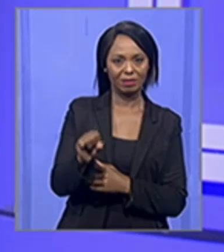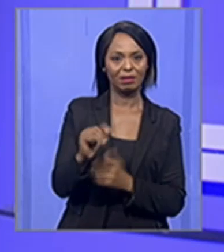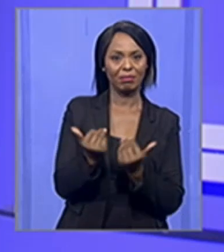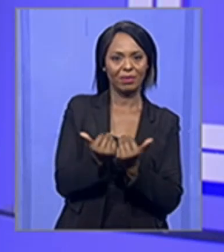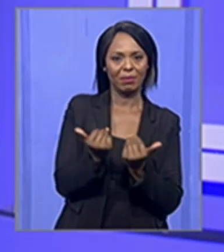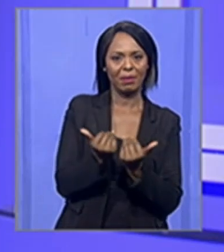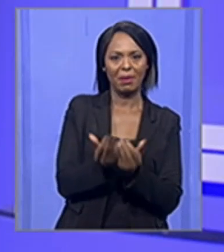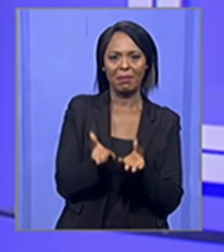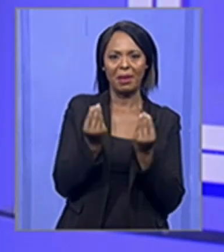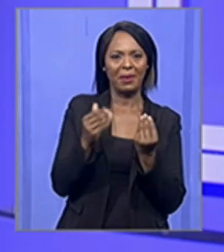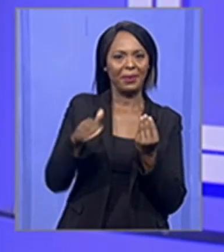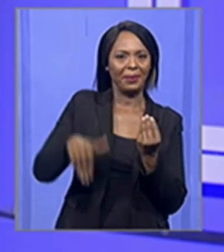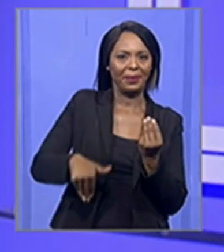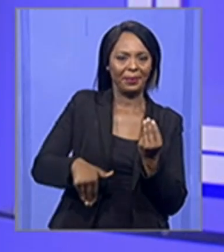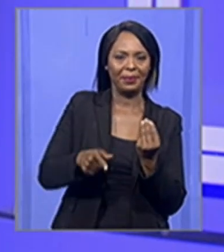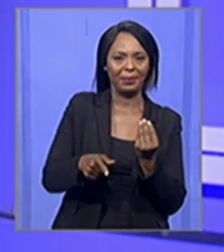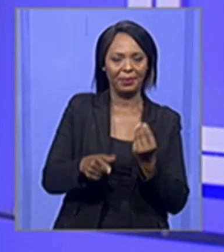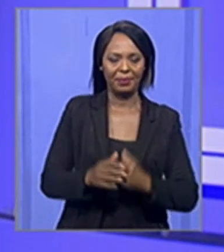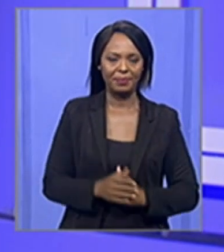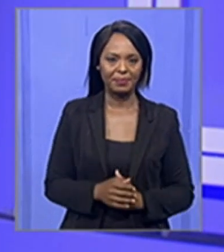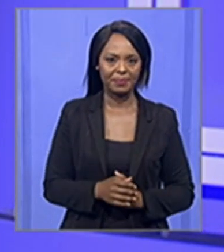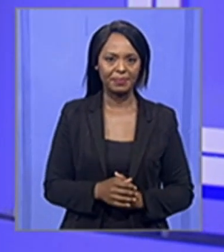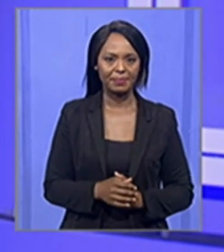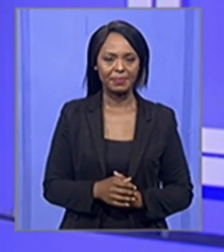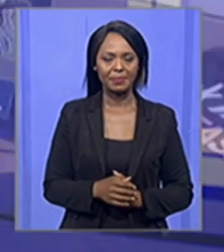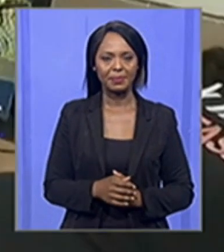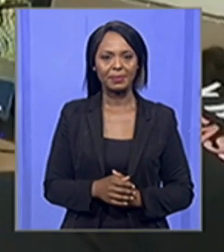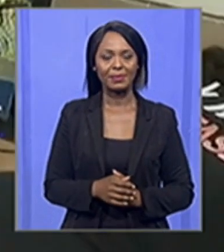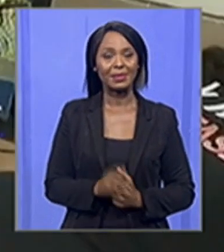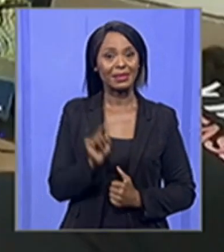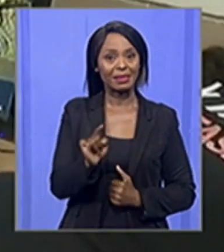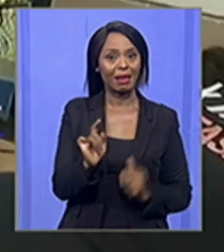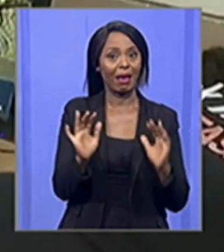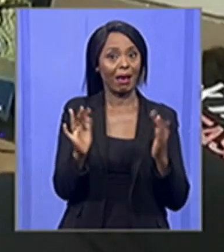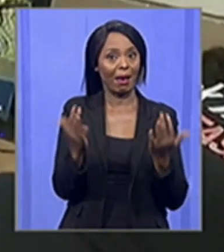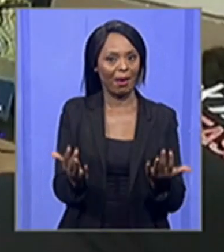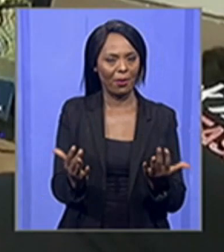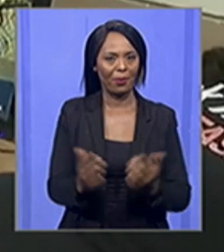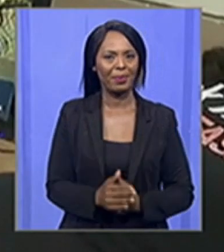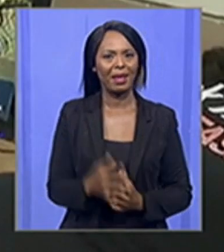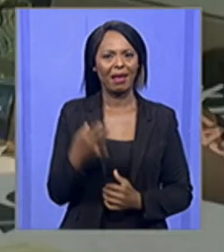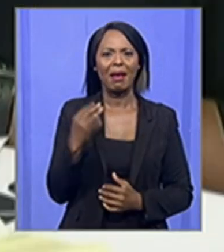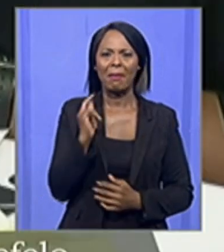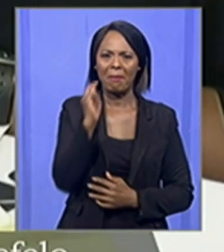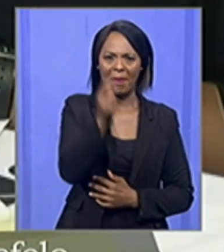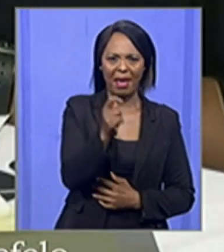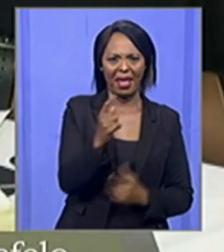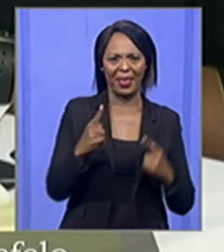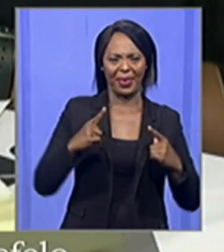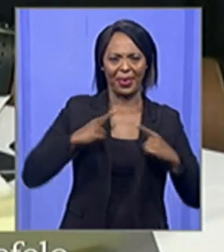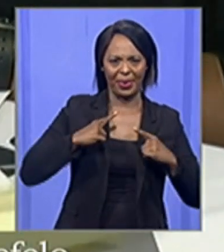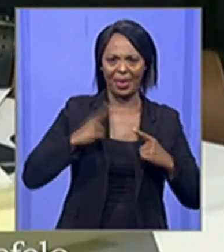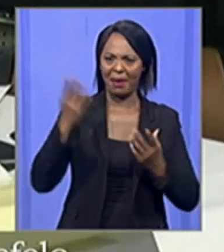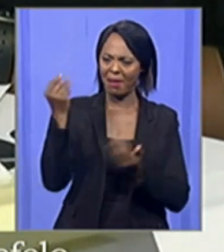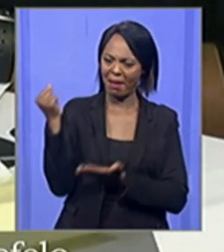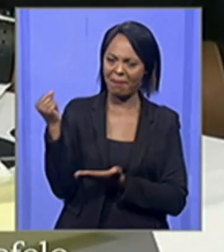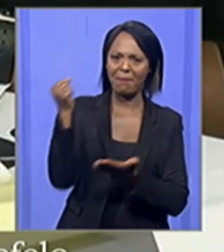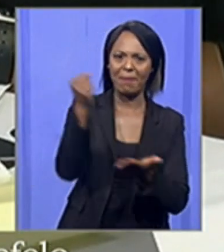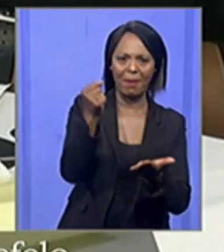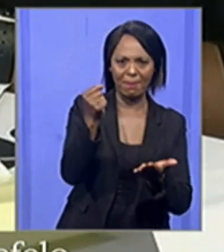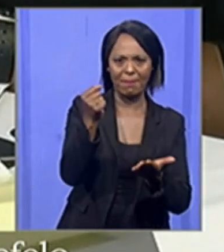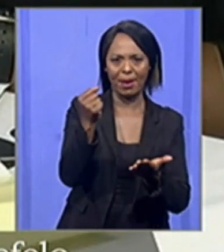e se šwe lefele dithuto tša bona. Se se direga le ge go dirilwe ditefelo tša pele ga nako tša diranta tše dibilione